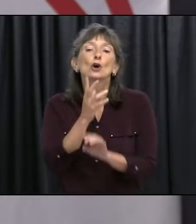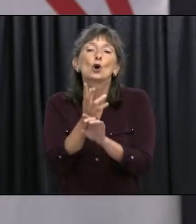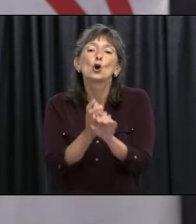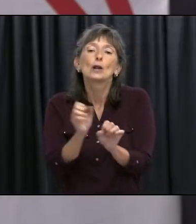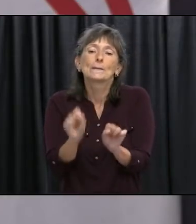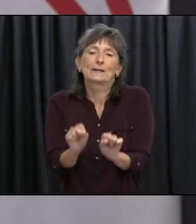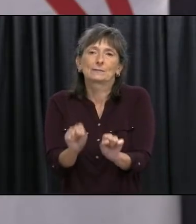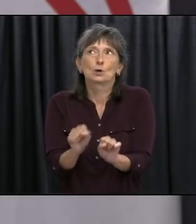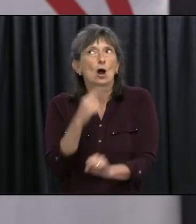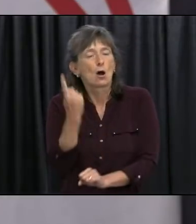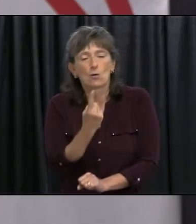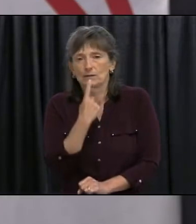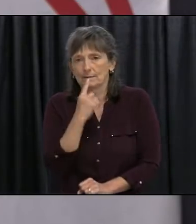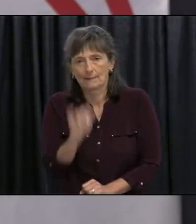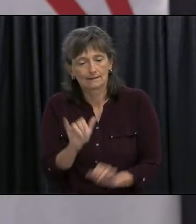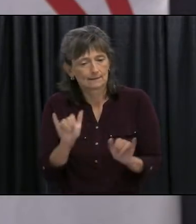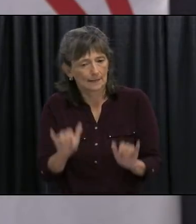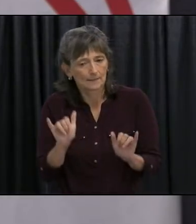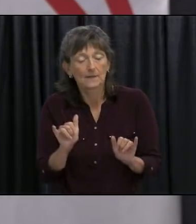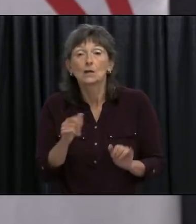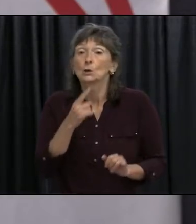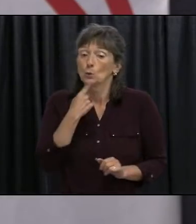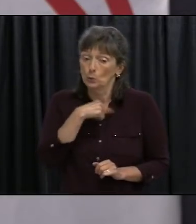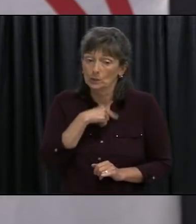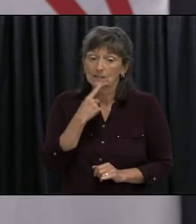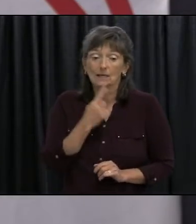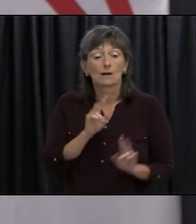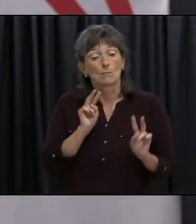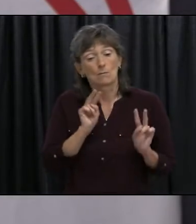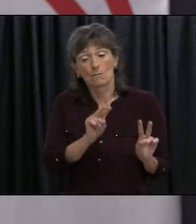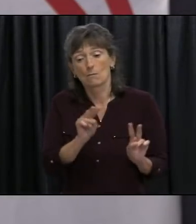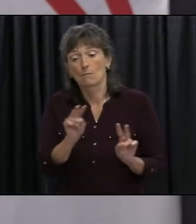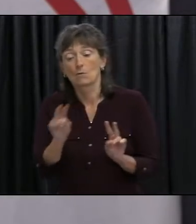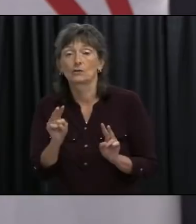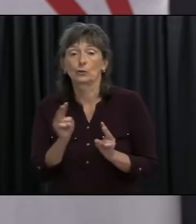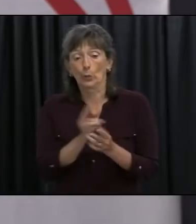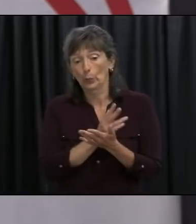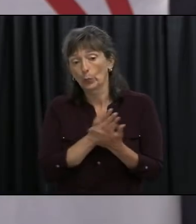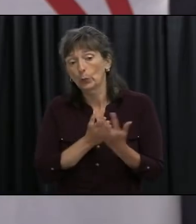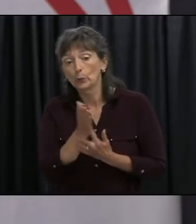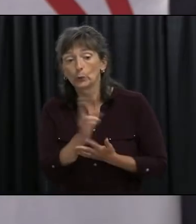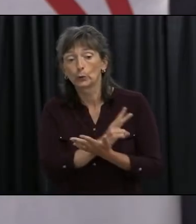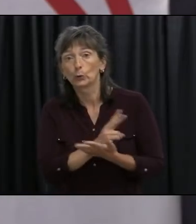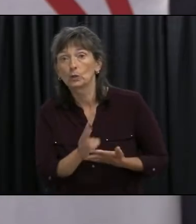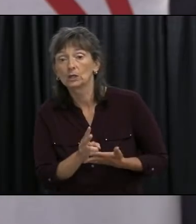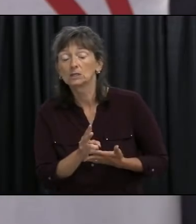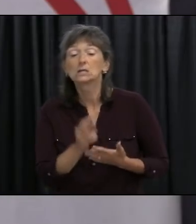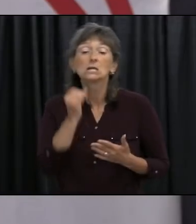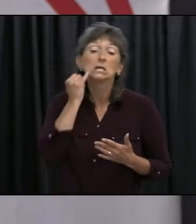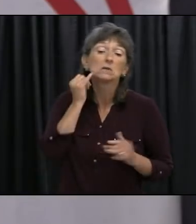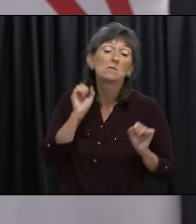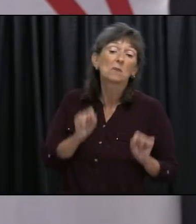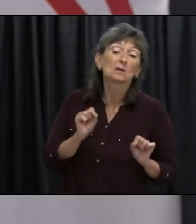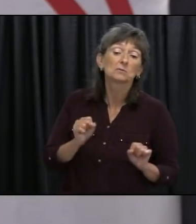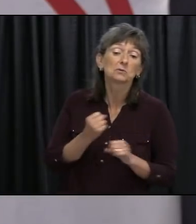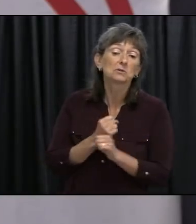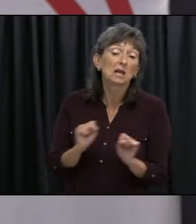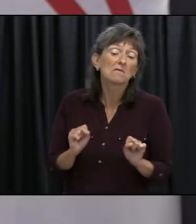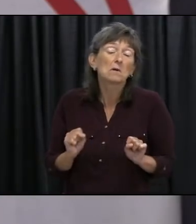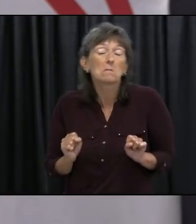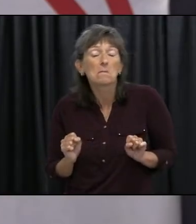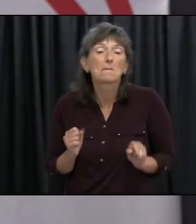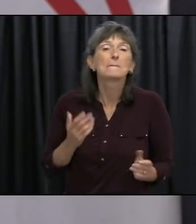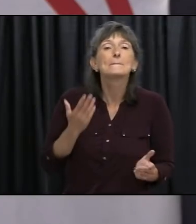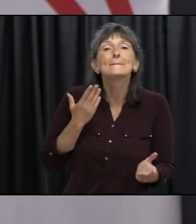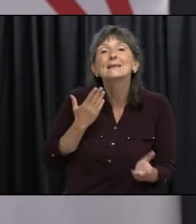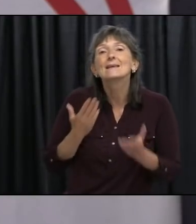We've always said we would monitor during this time frame, and when we felt we could do so in a safe manner,